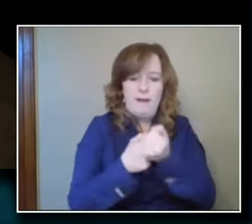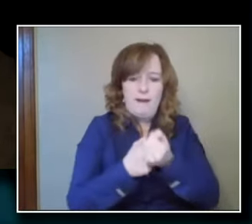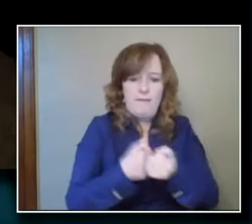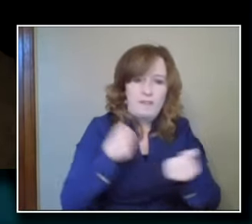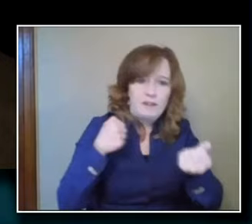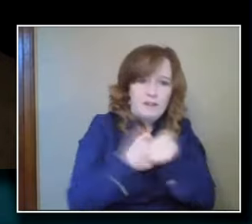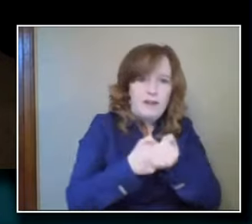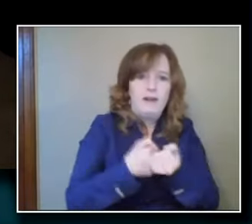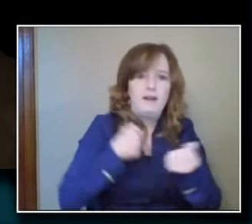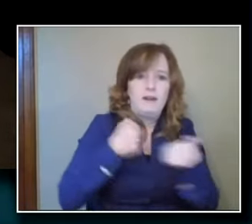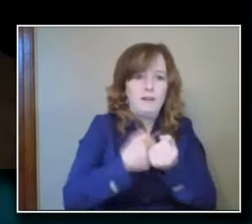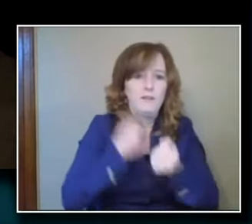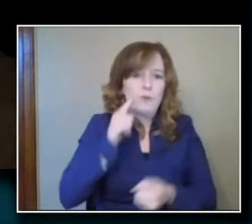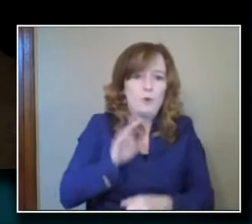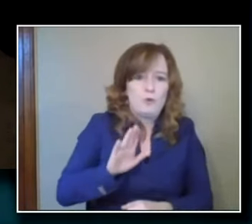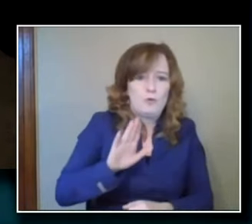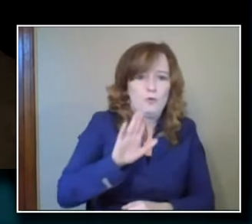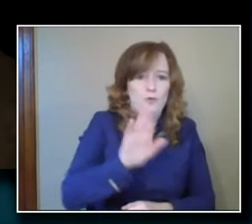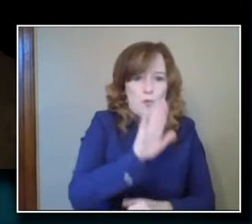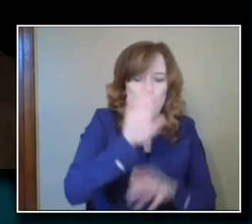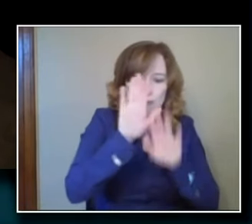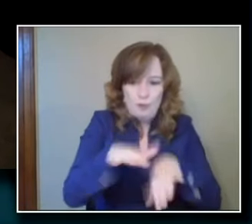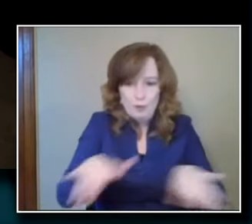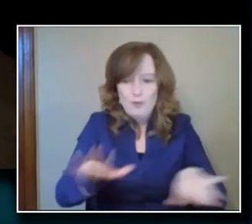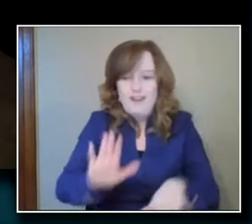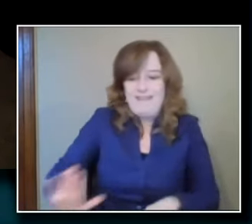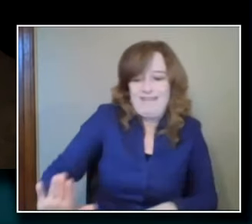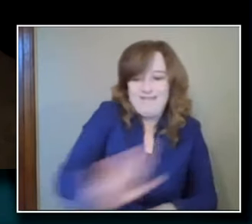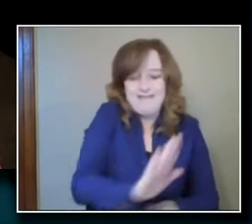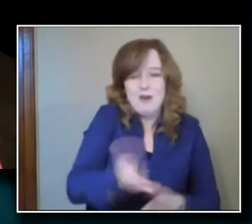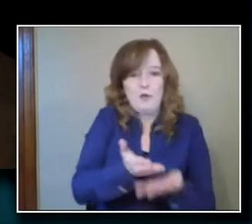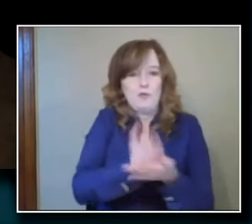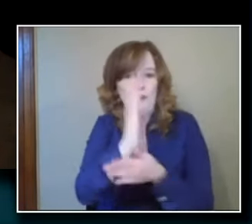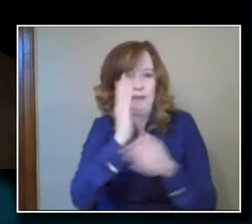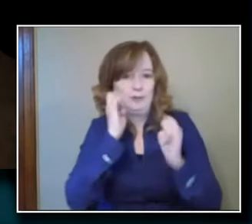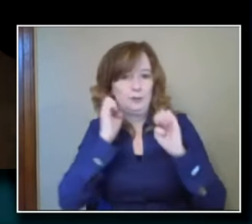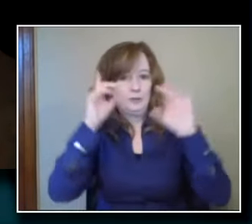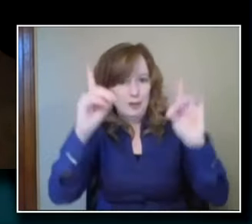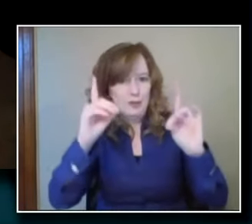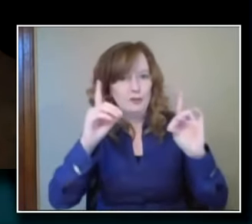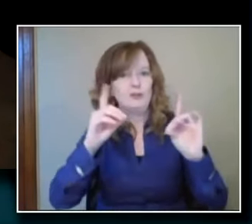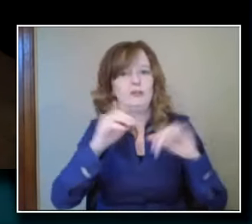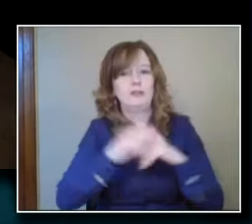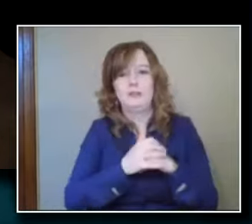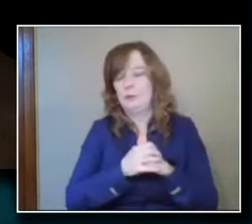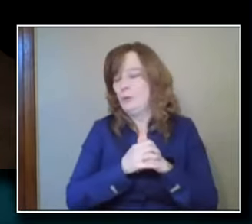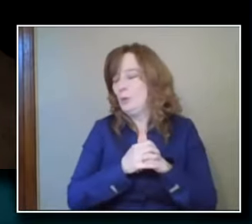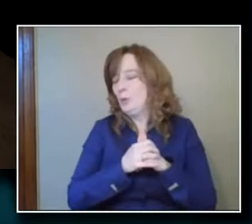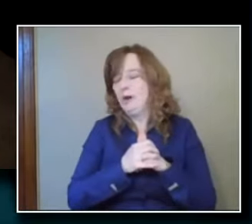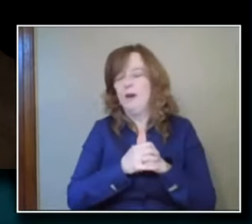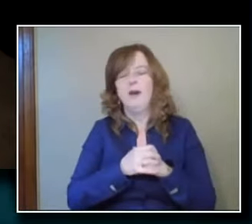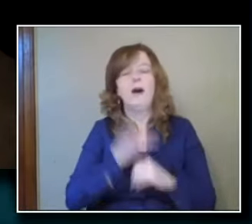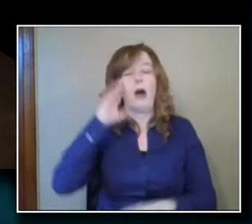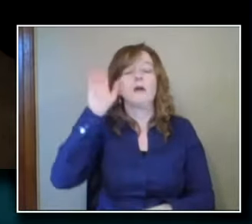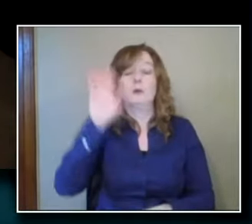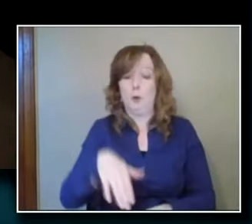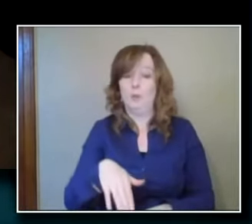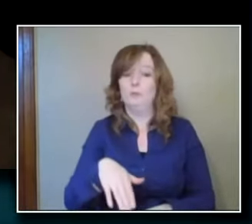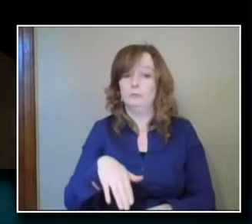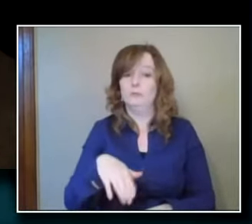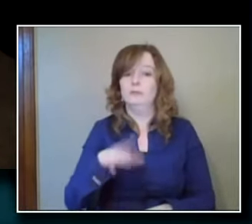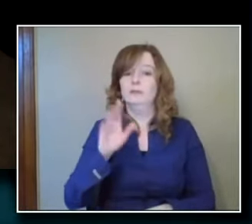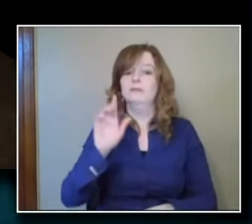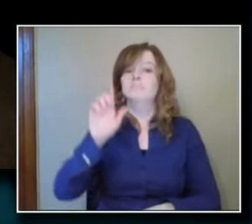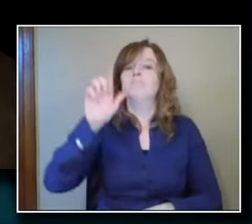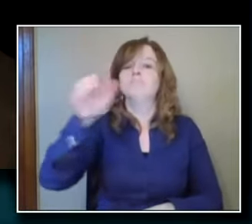for your children and their right to a decent education. I have no doubt that someday I'm going to click on the Ohio